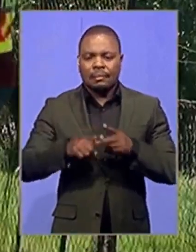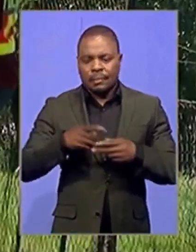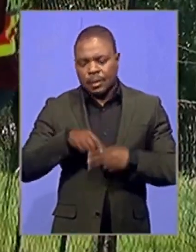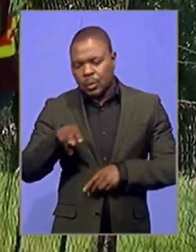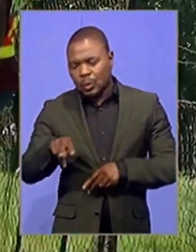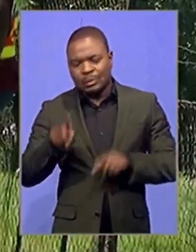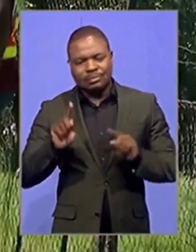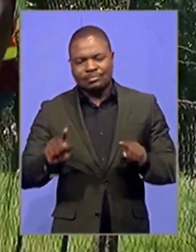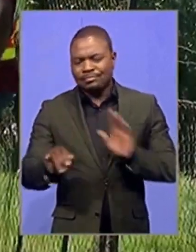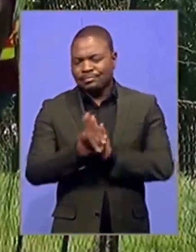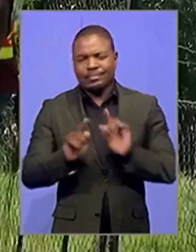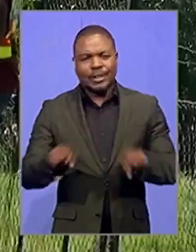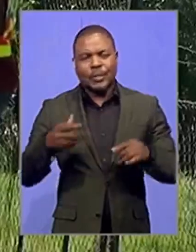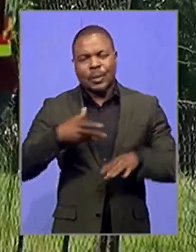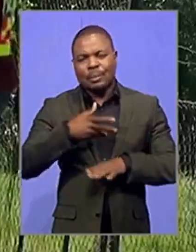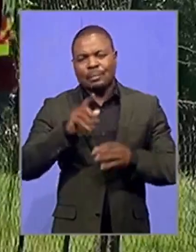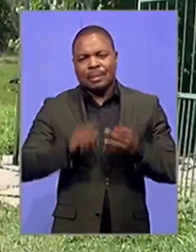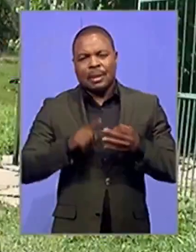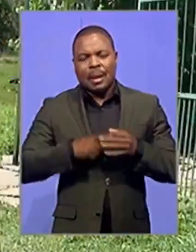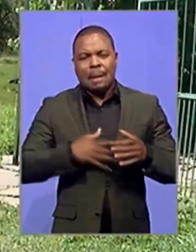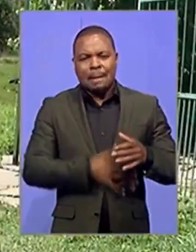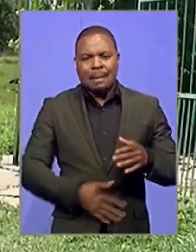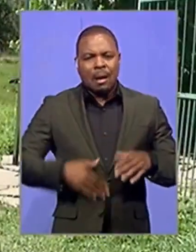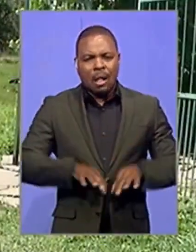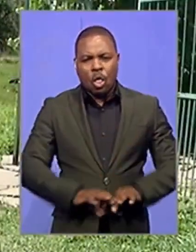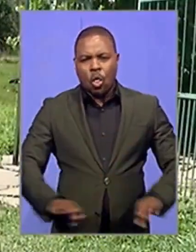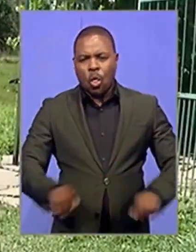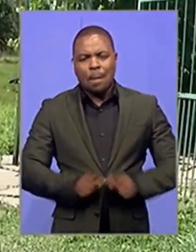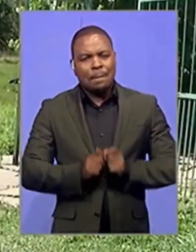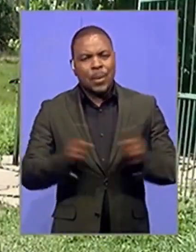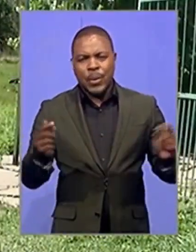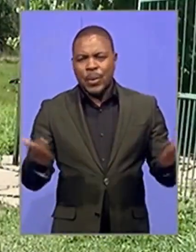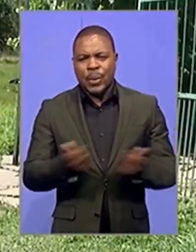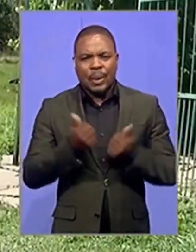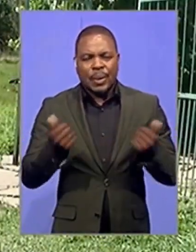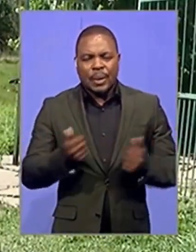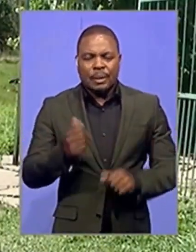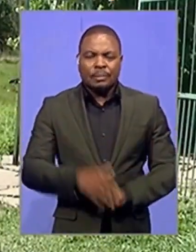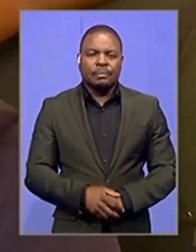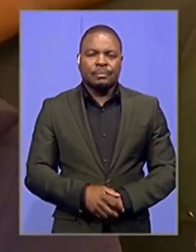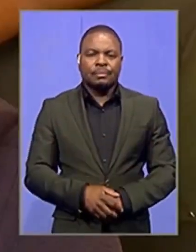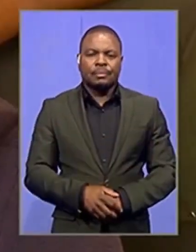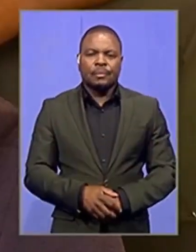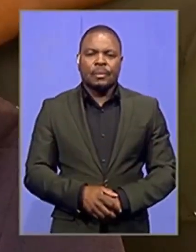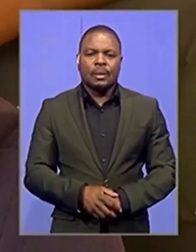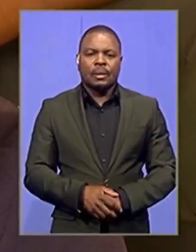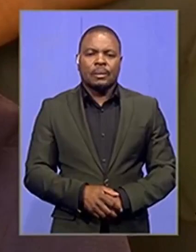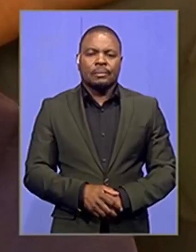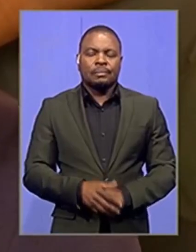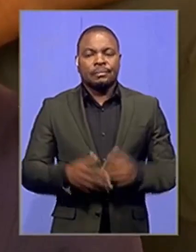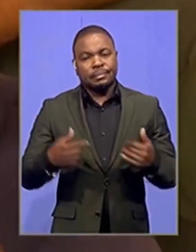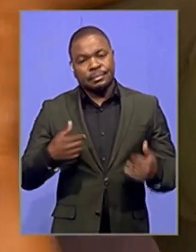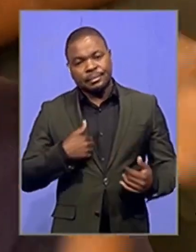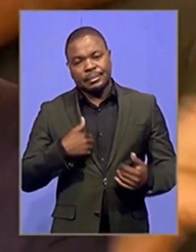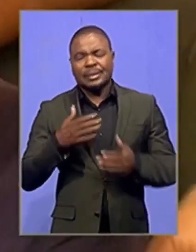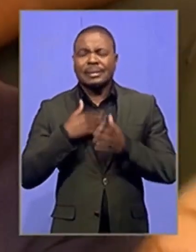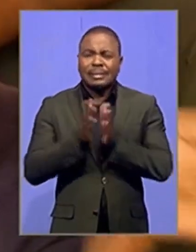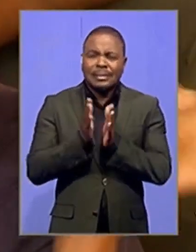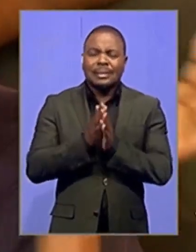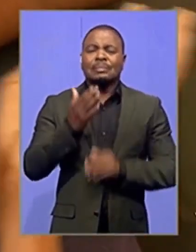hantle, di mo ntshitse le malana fela a le jwalo. Ke ntse ke hoeletsa ke